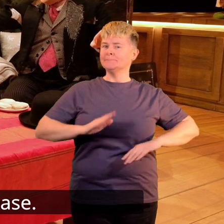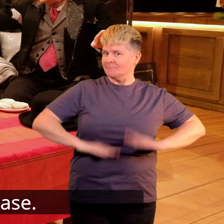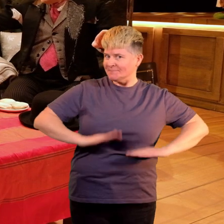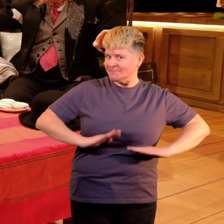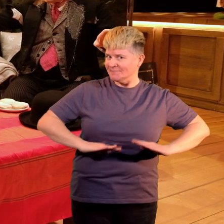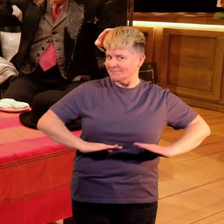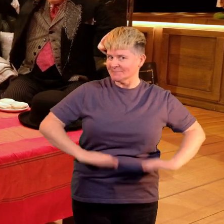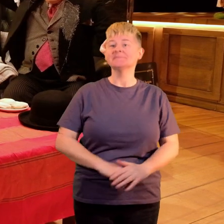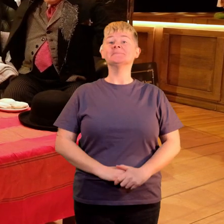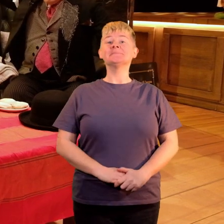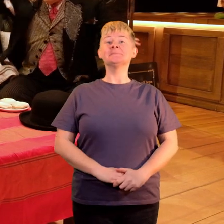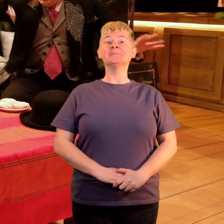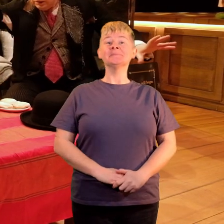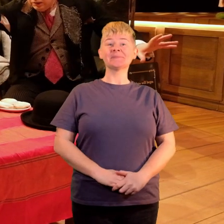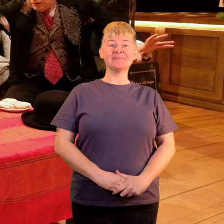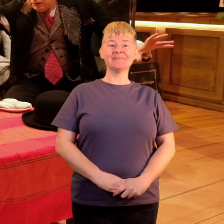roll please,